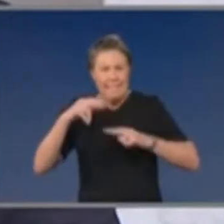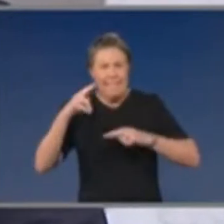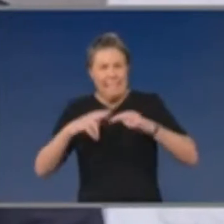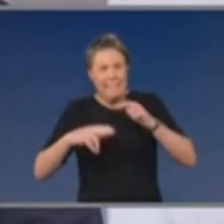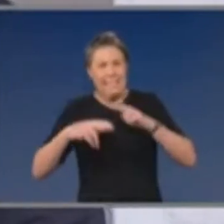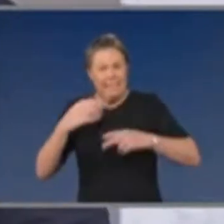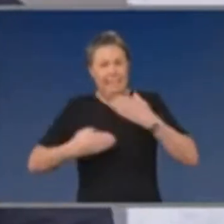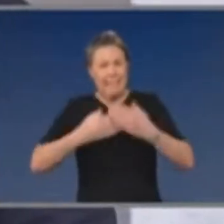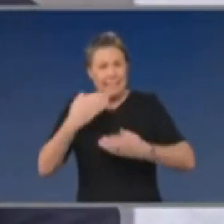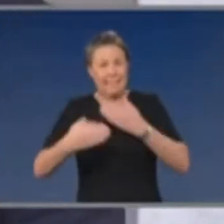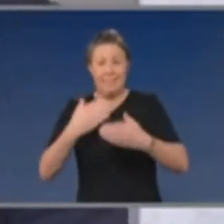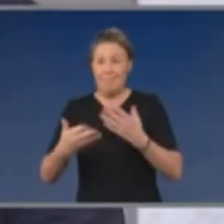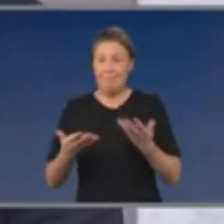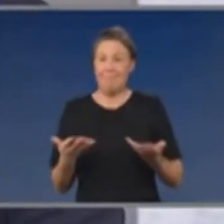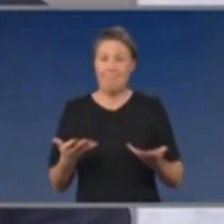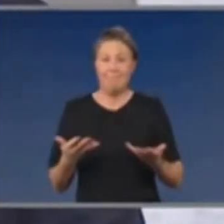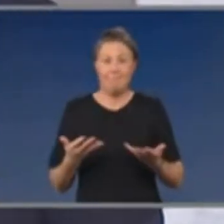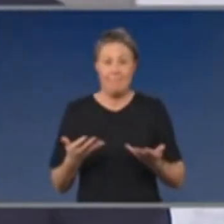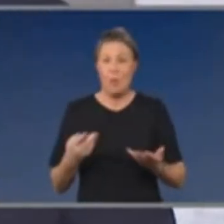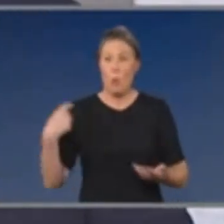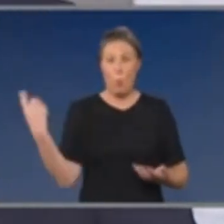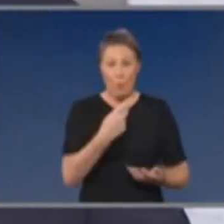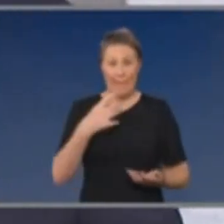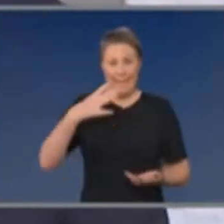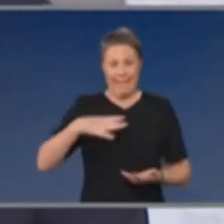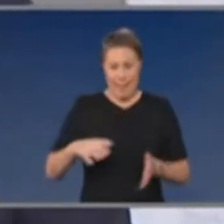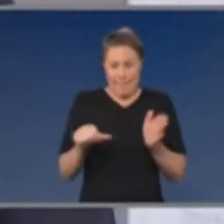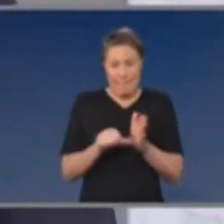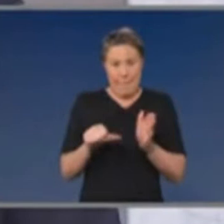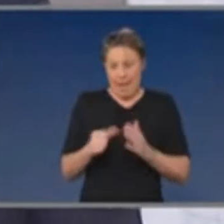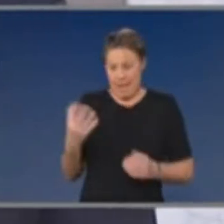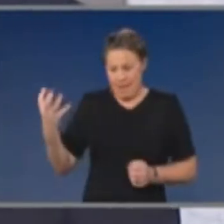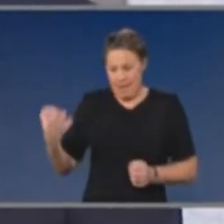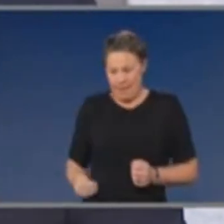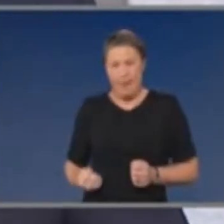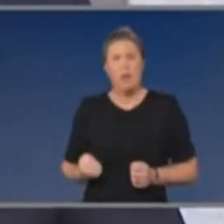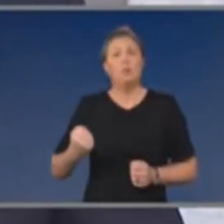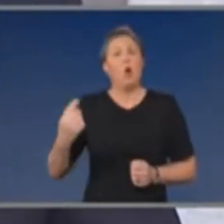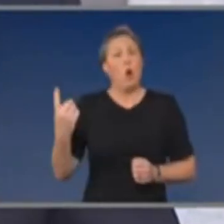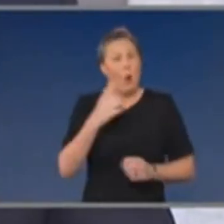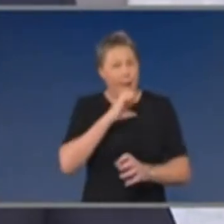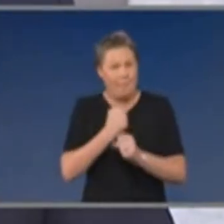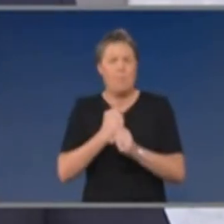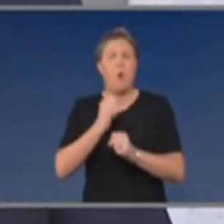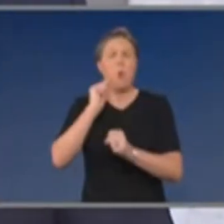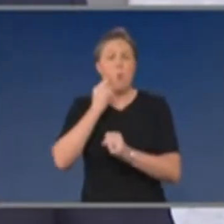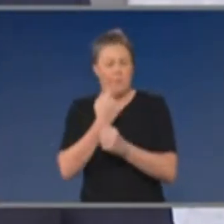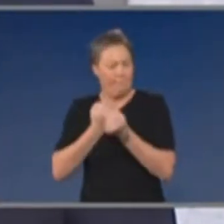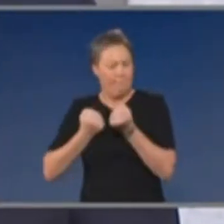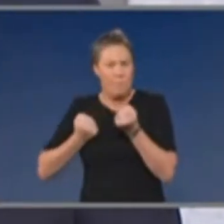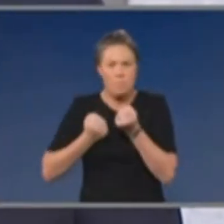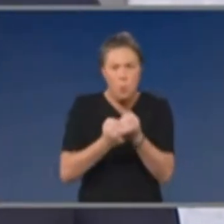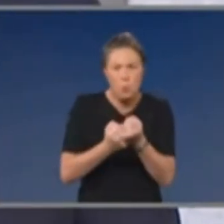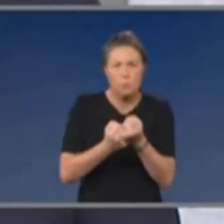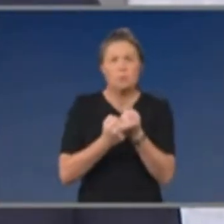fight. The incomes of Australians depend on that fight, and we are in it. And we are making progress. Doesn't mean